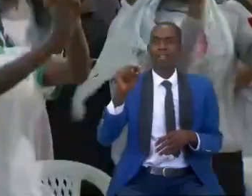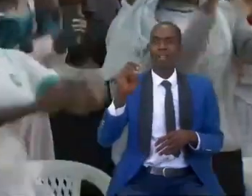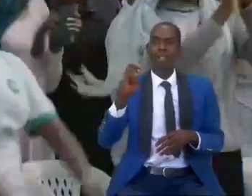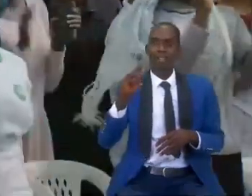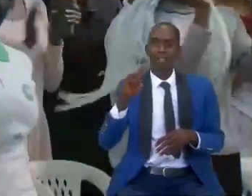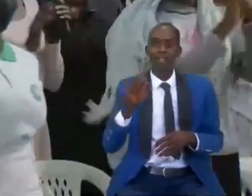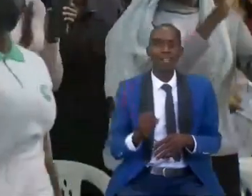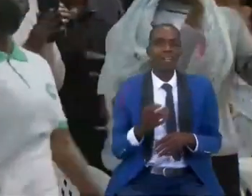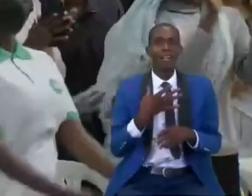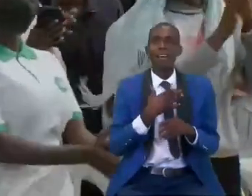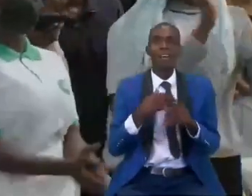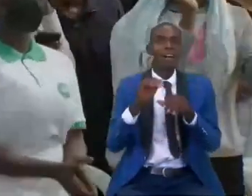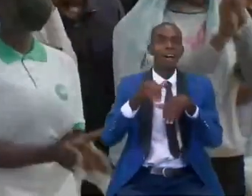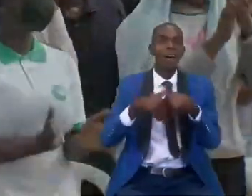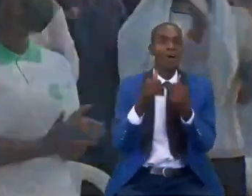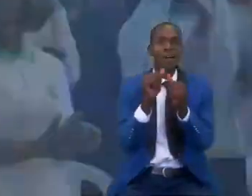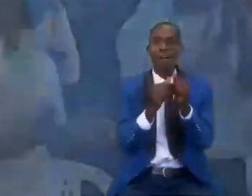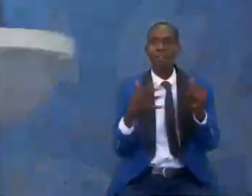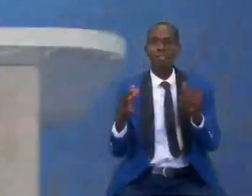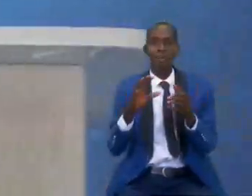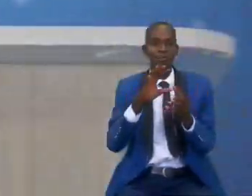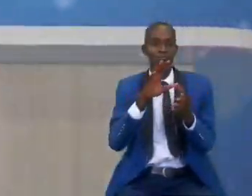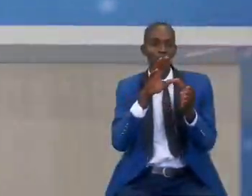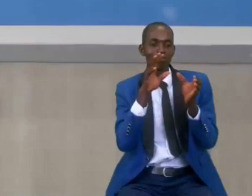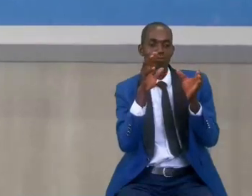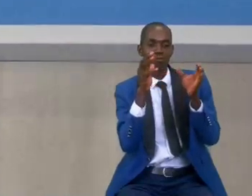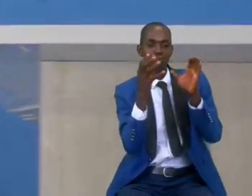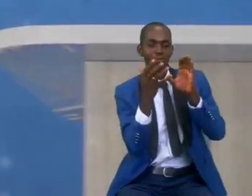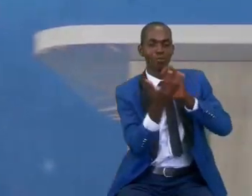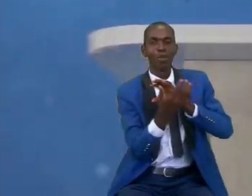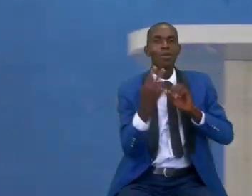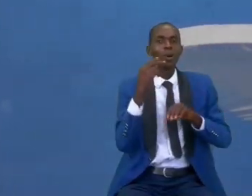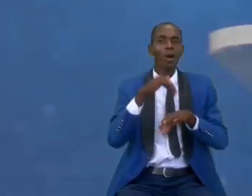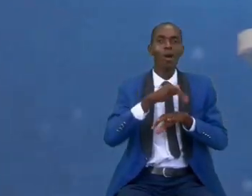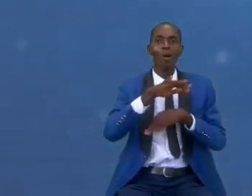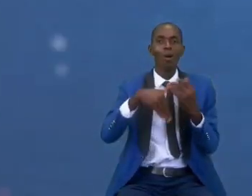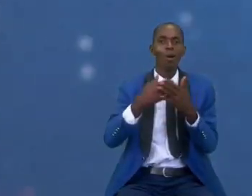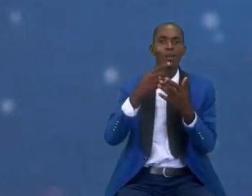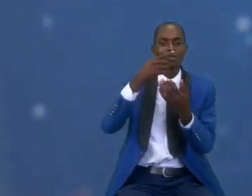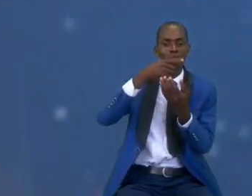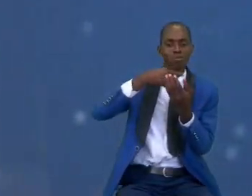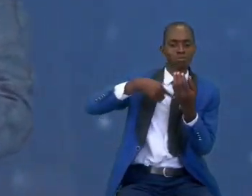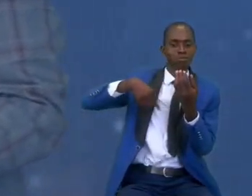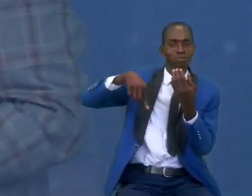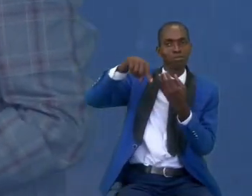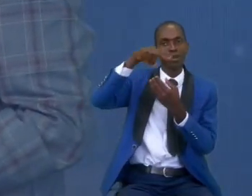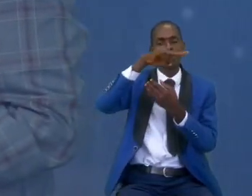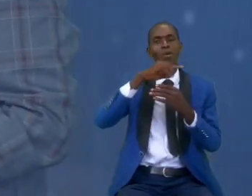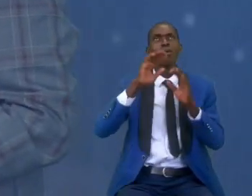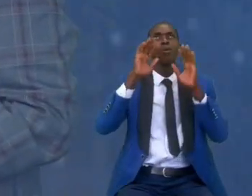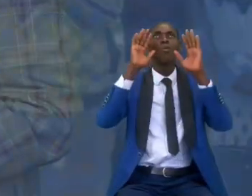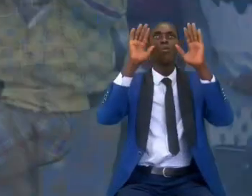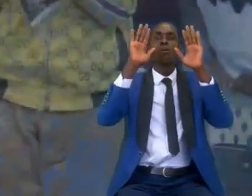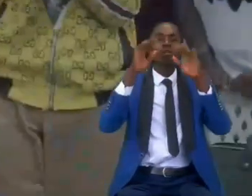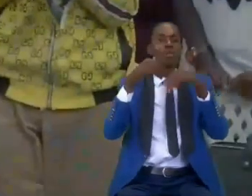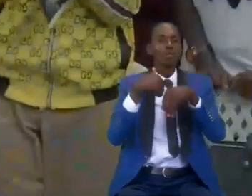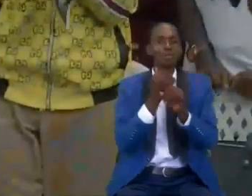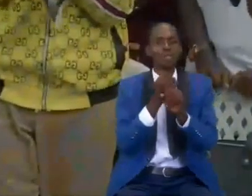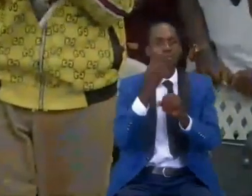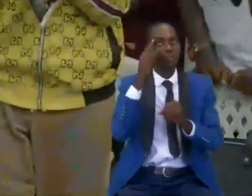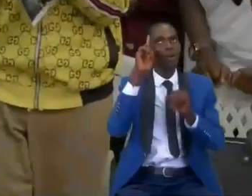the circles. Wonderfully made for excellence. Take this blade of